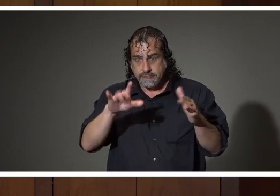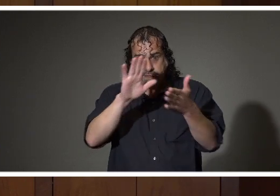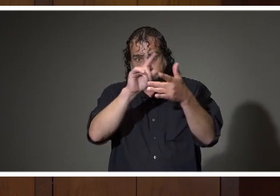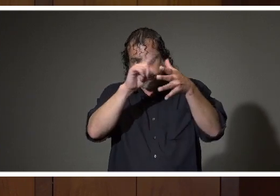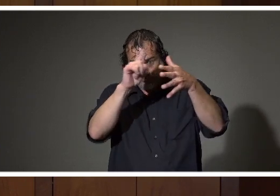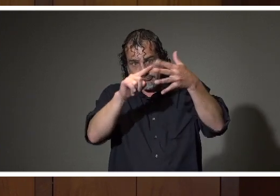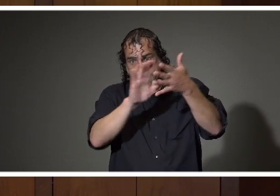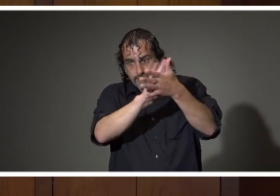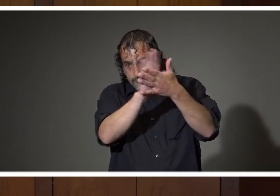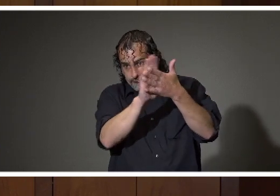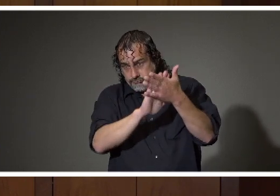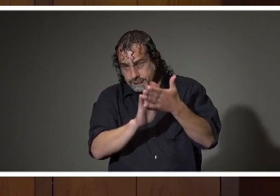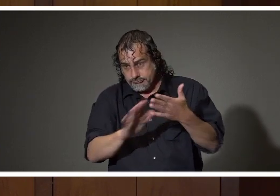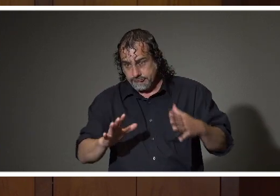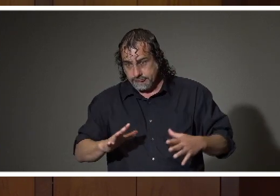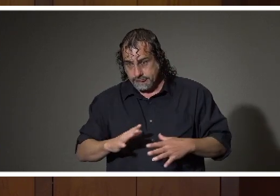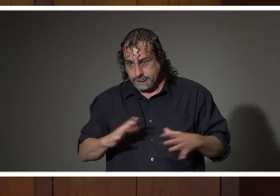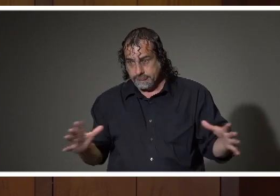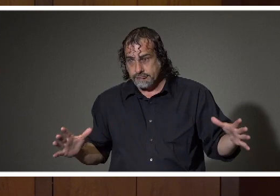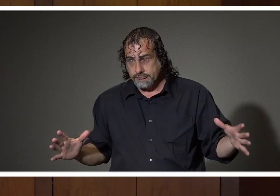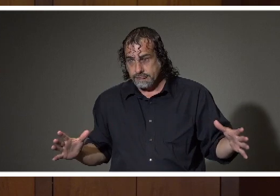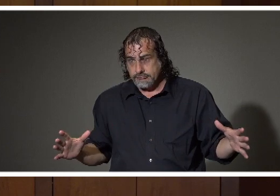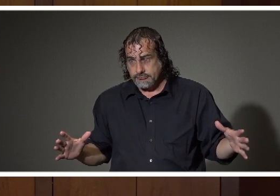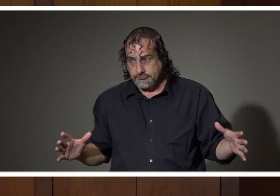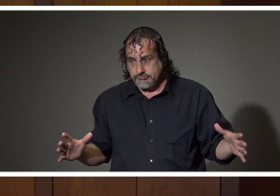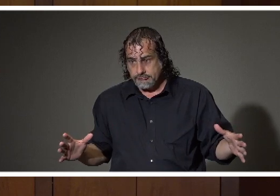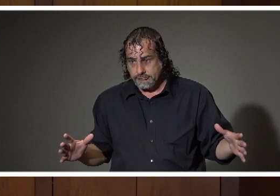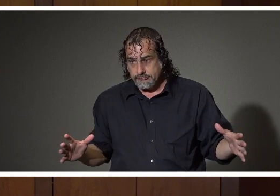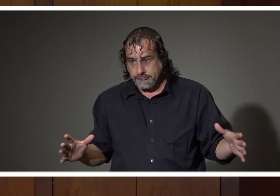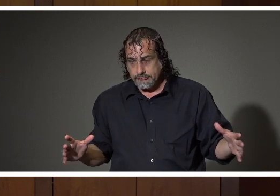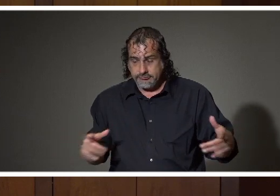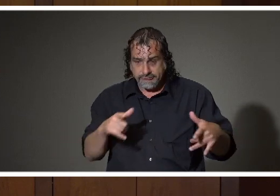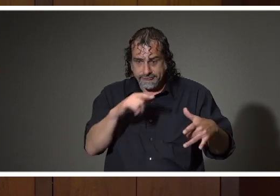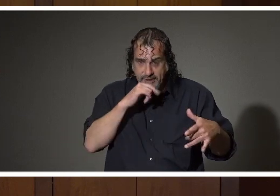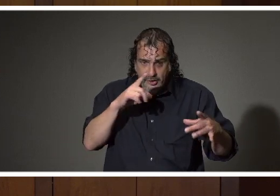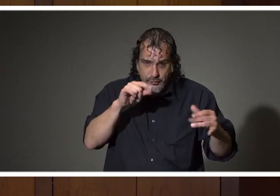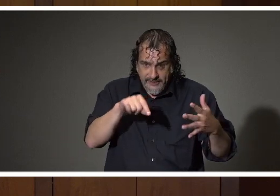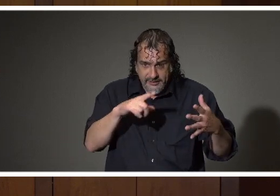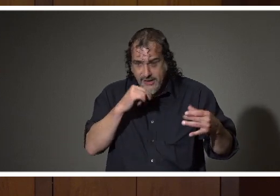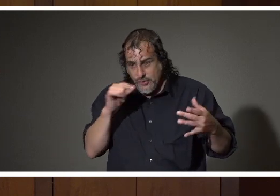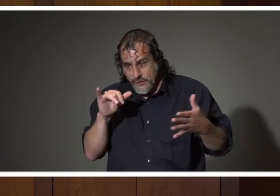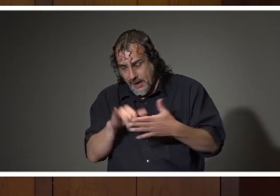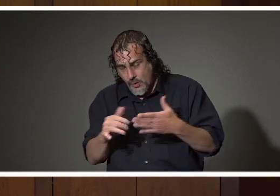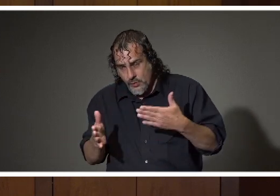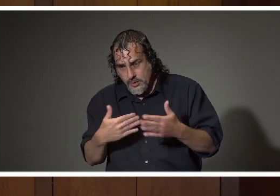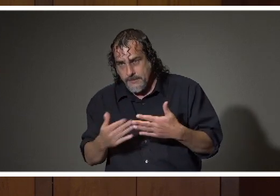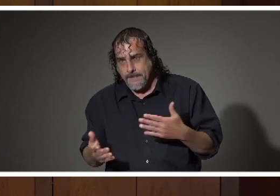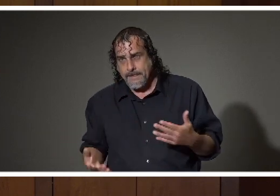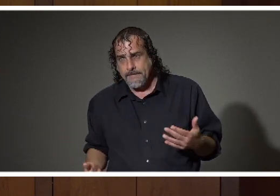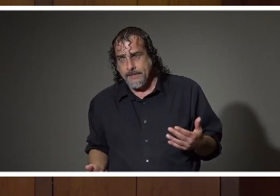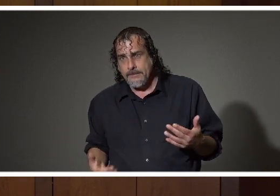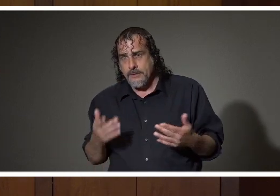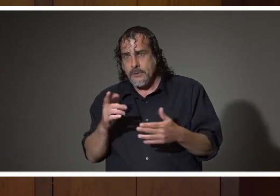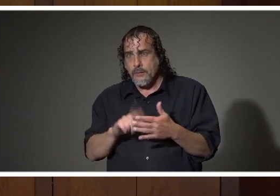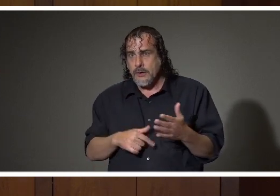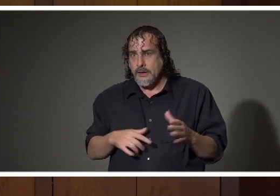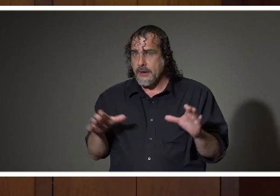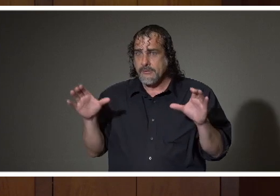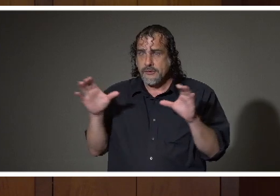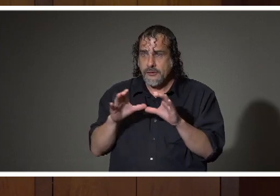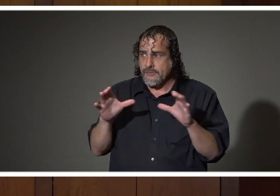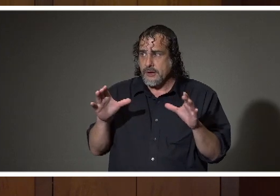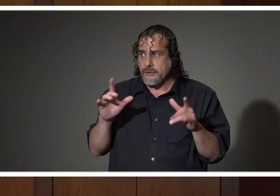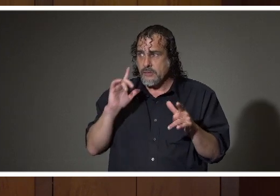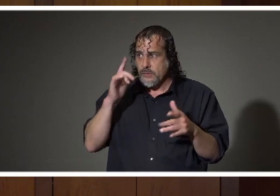things, it's fine, or you're lacking, you didn't do this, you didn't do that. What type of certification, what type of